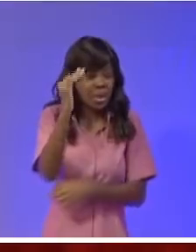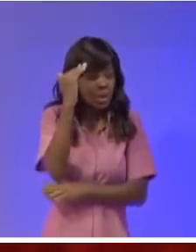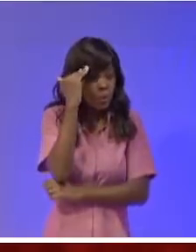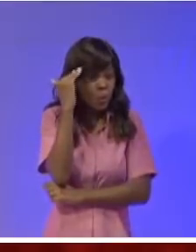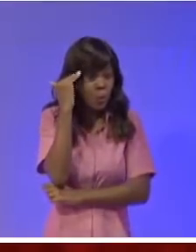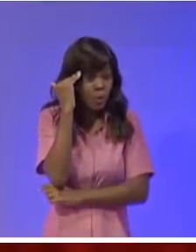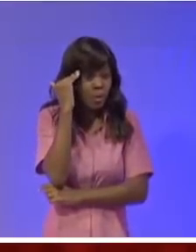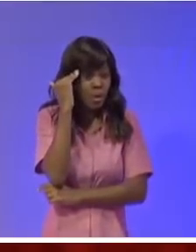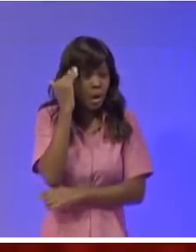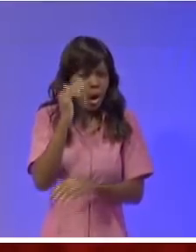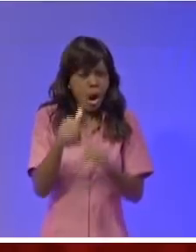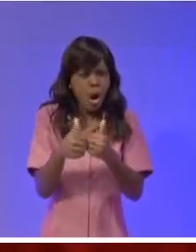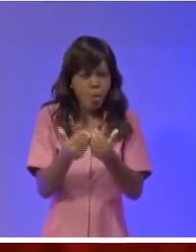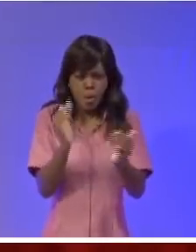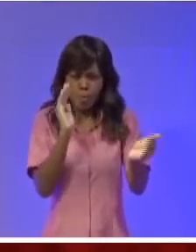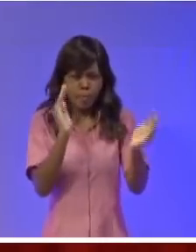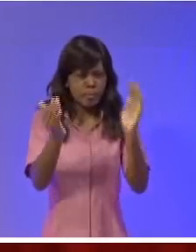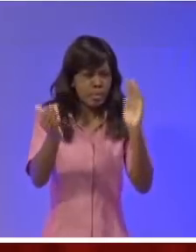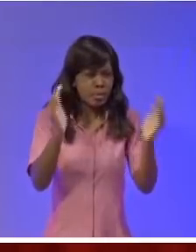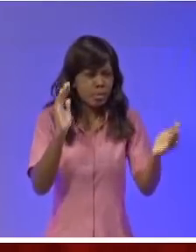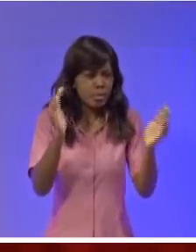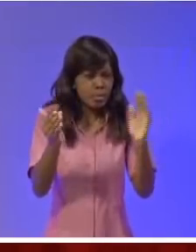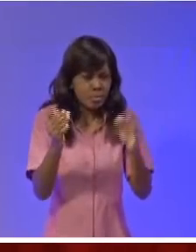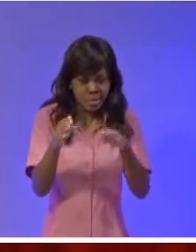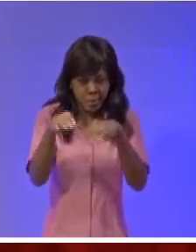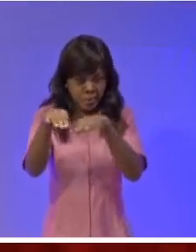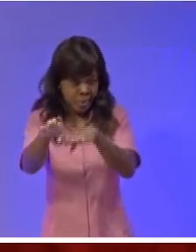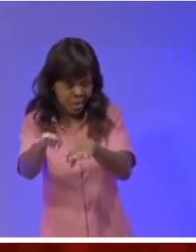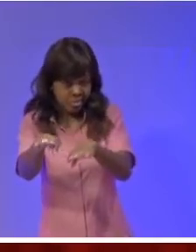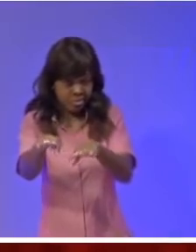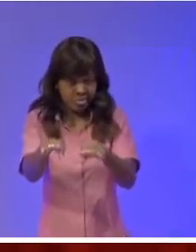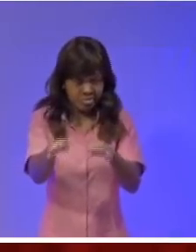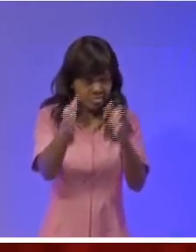boats? You mean access to the boats?